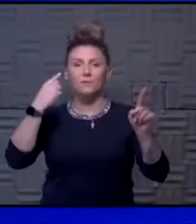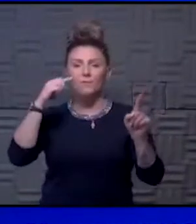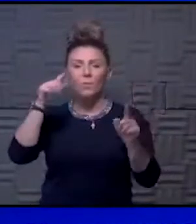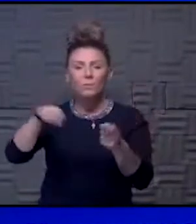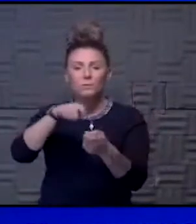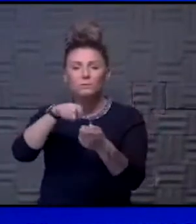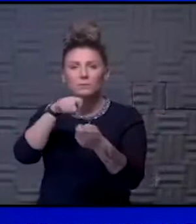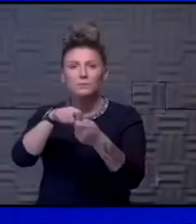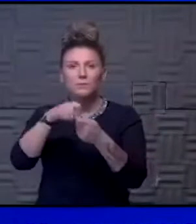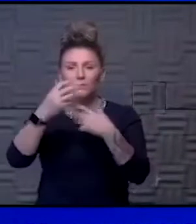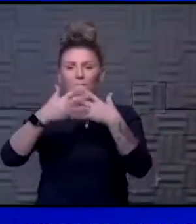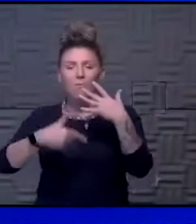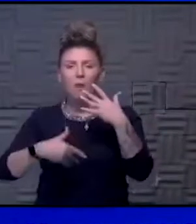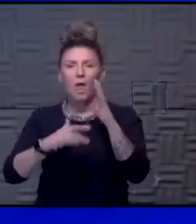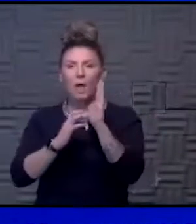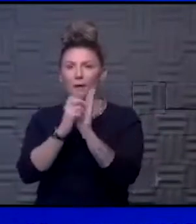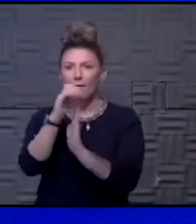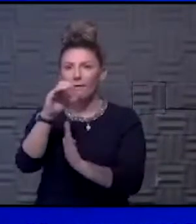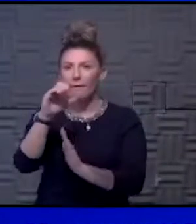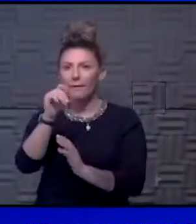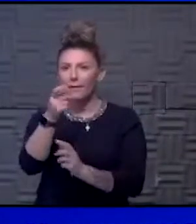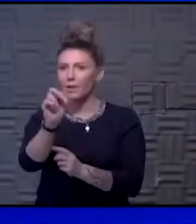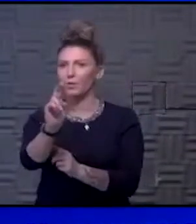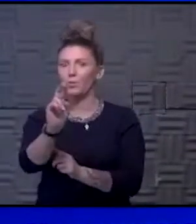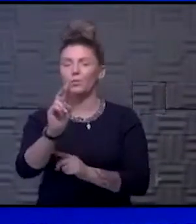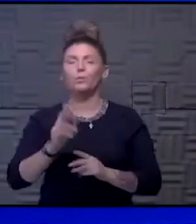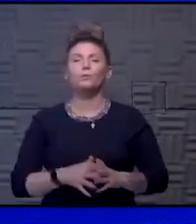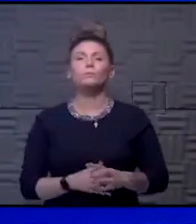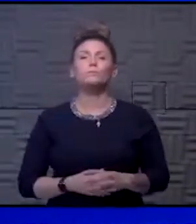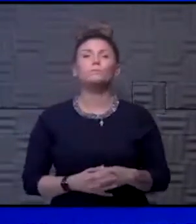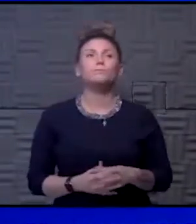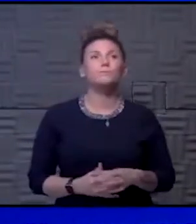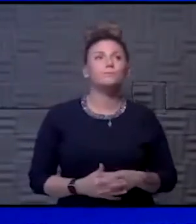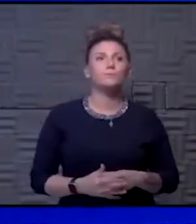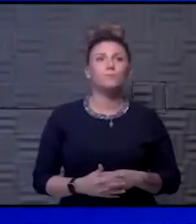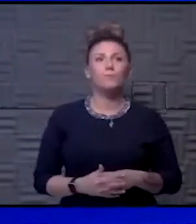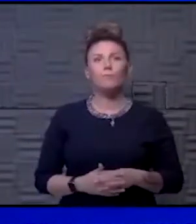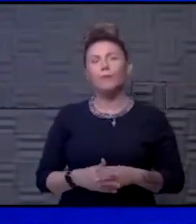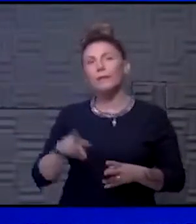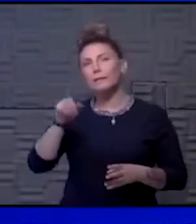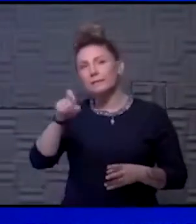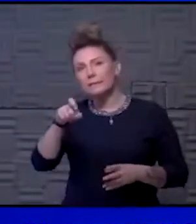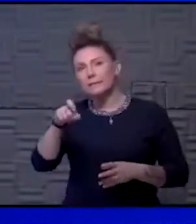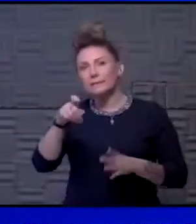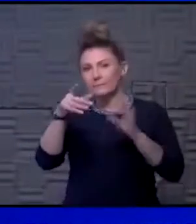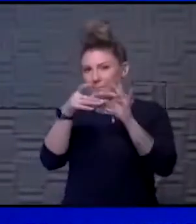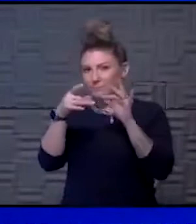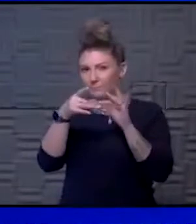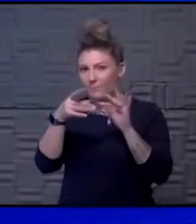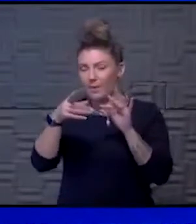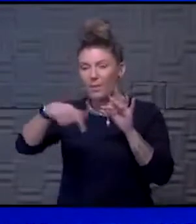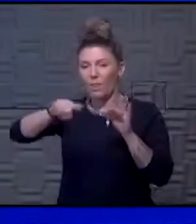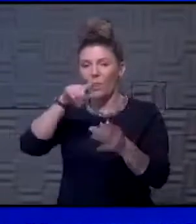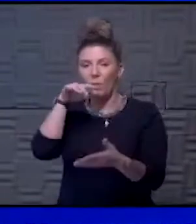specifically for blood cancers, I would even have to qualify that and say those studies